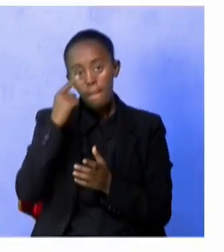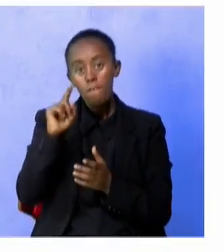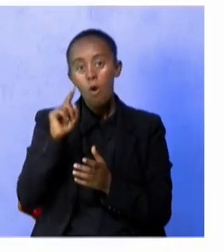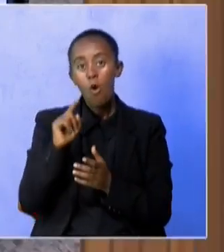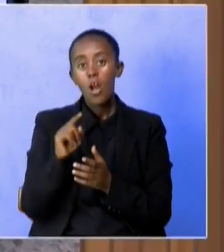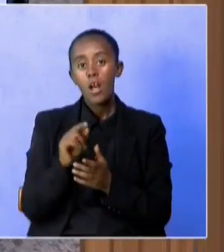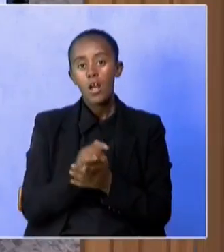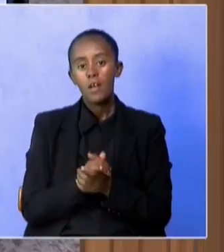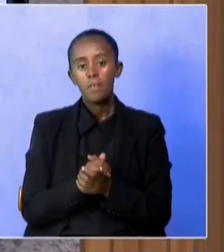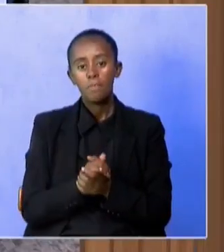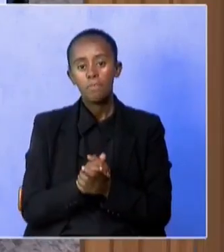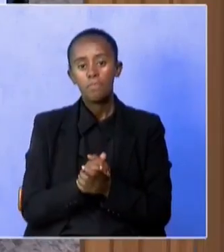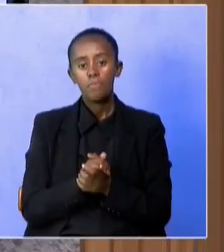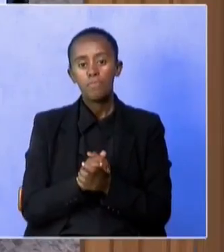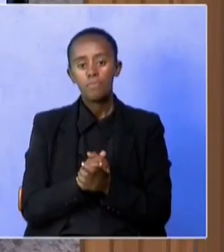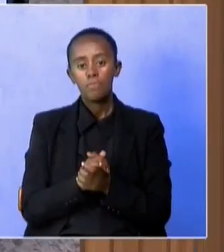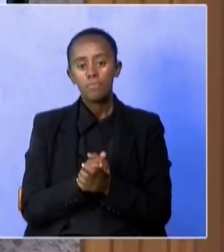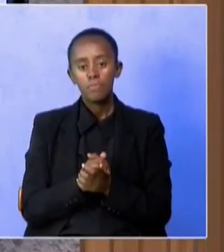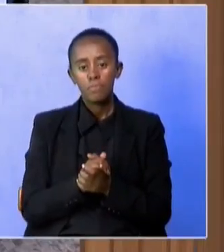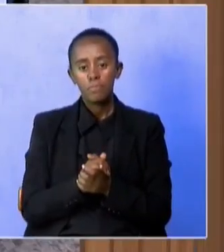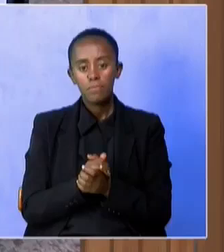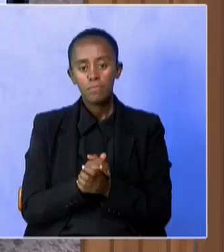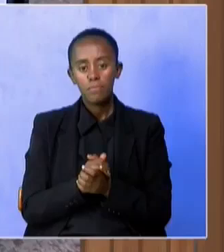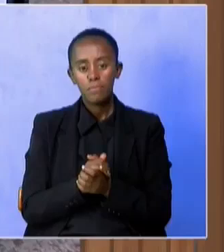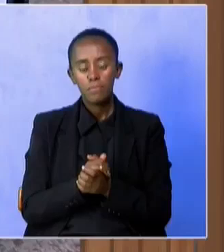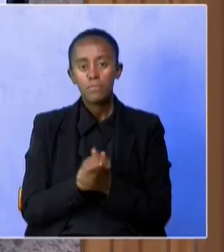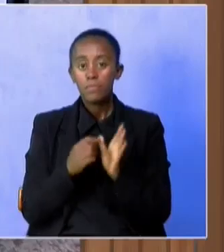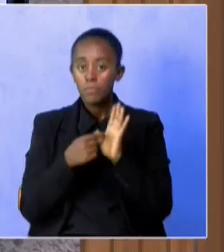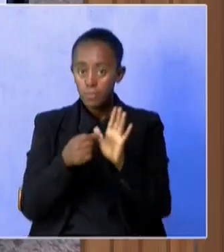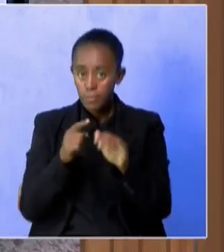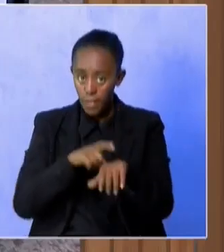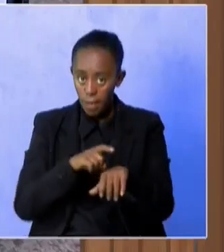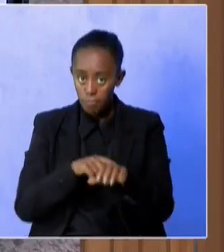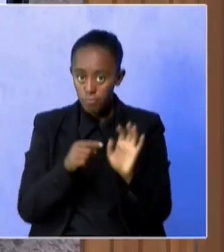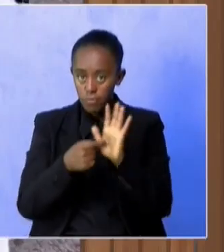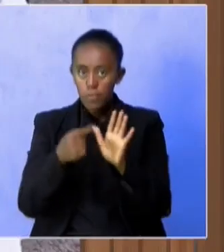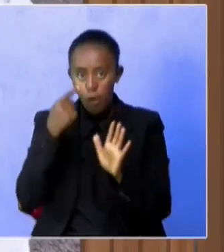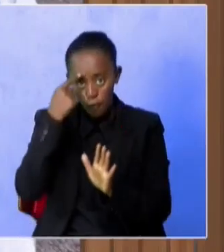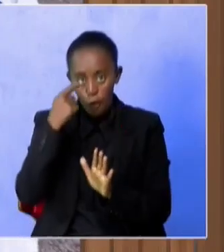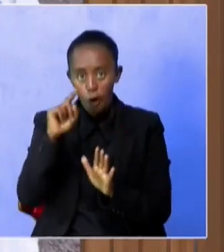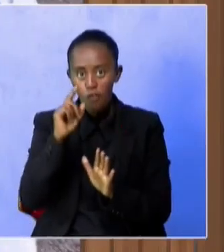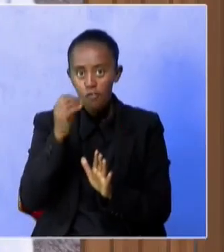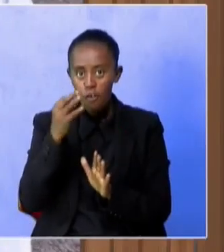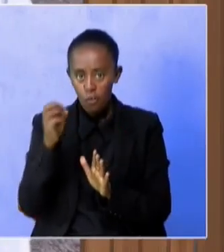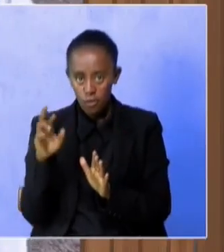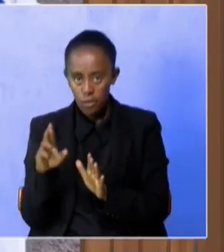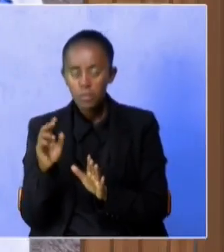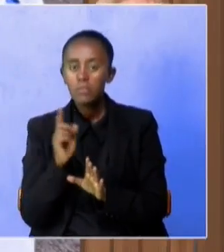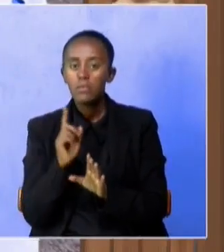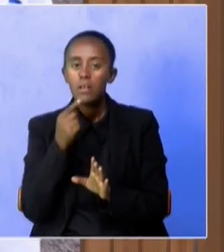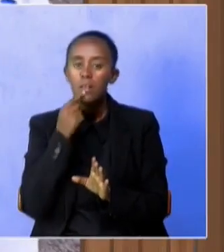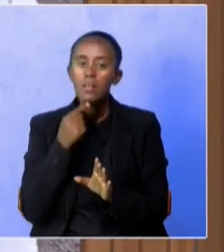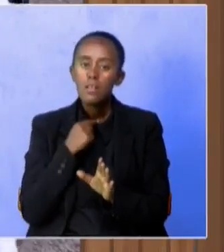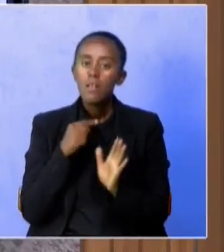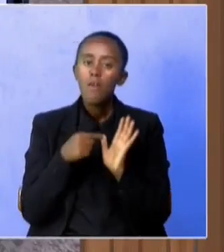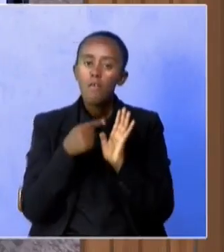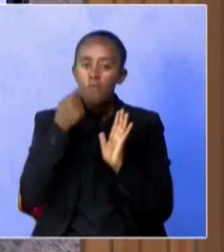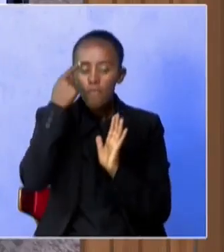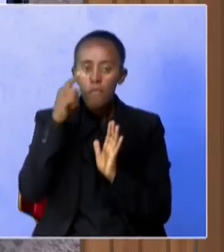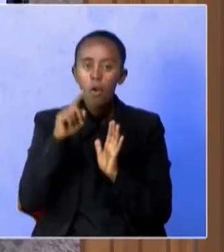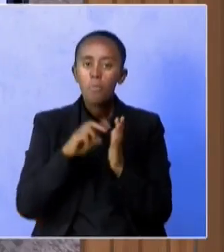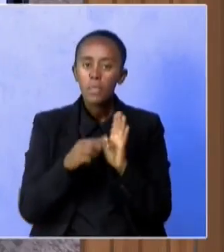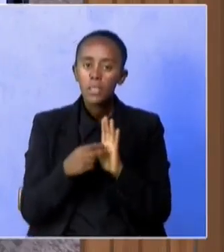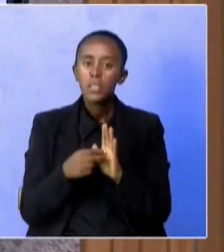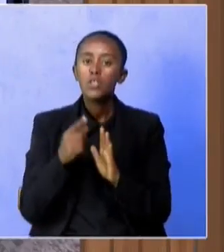expression indicator here, which is for. So it is telling us for that long a time we have been doing